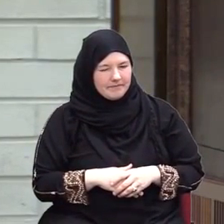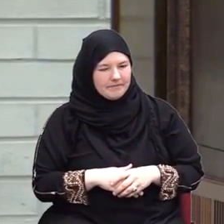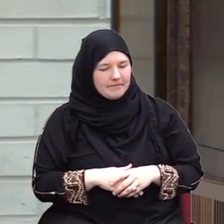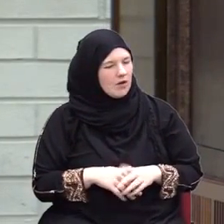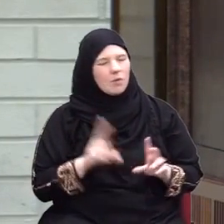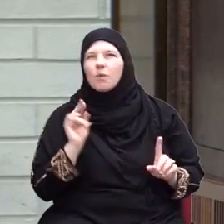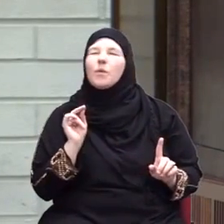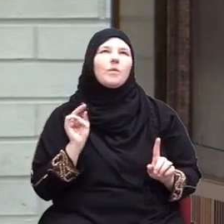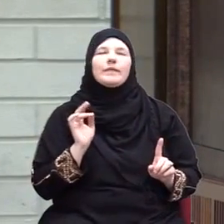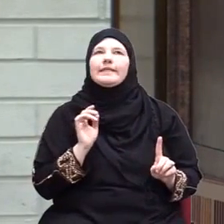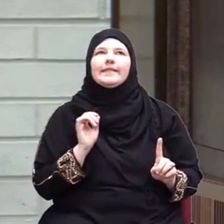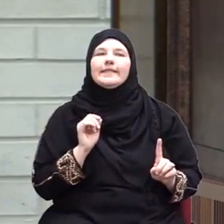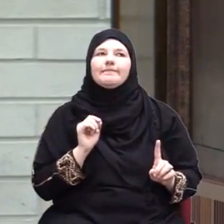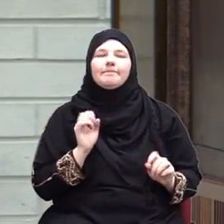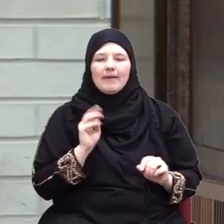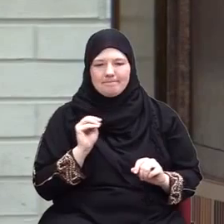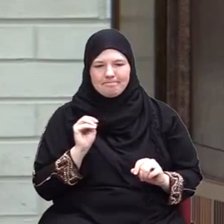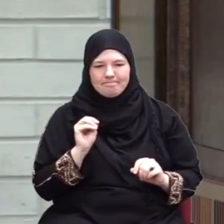no, the